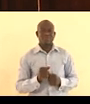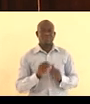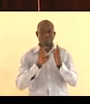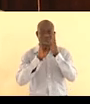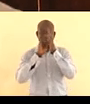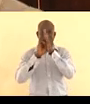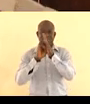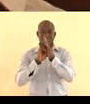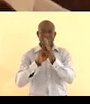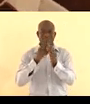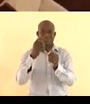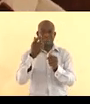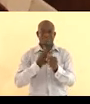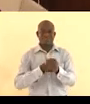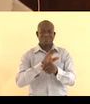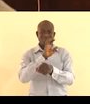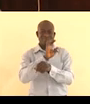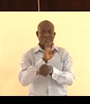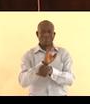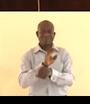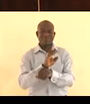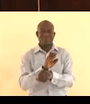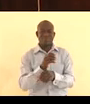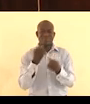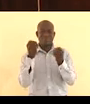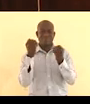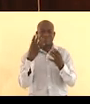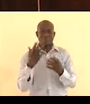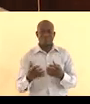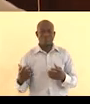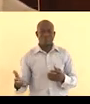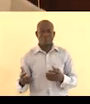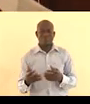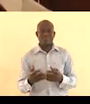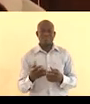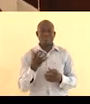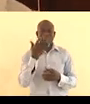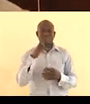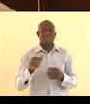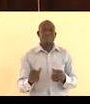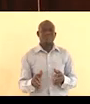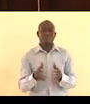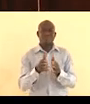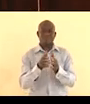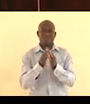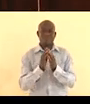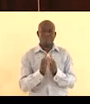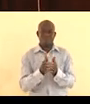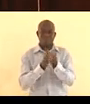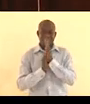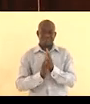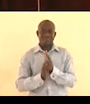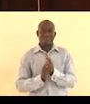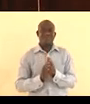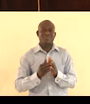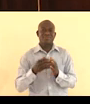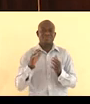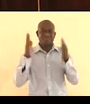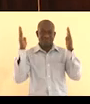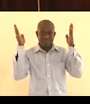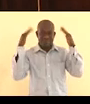even an example from this church. We them for similar reasons, where they don't conform to our expectations, what they